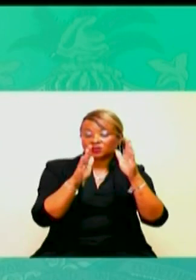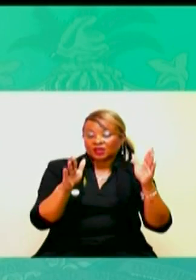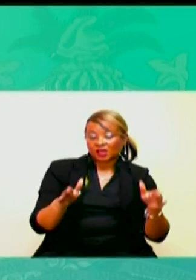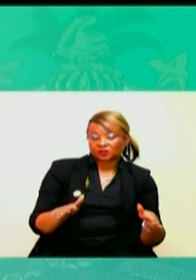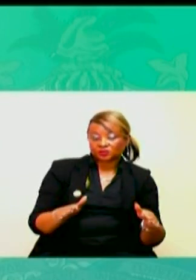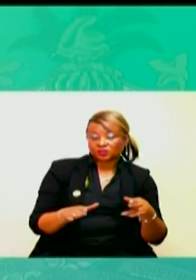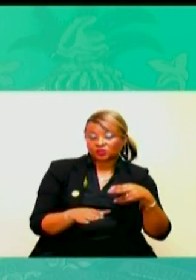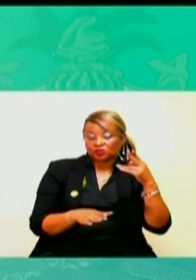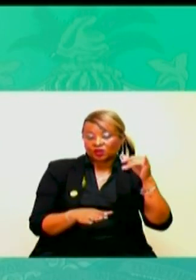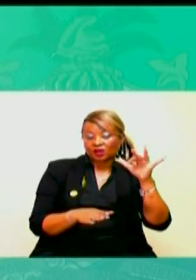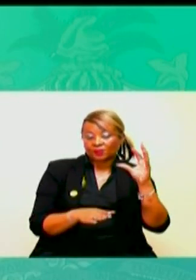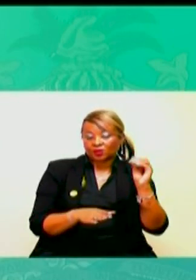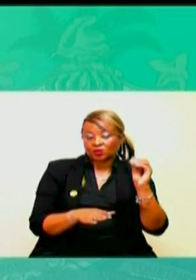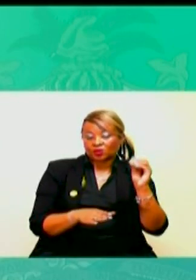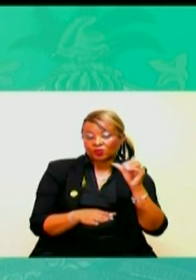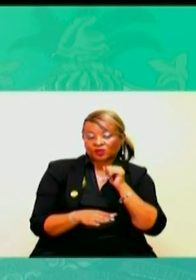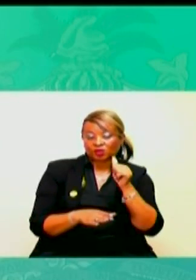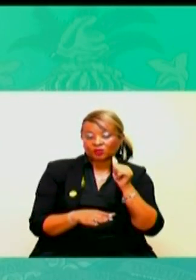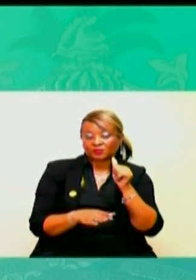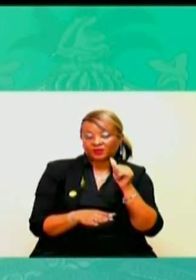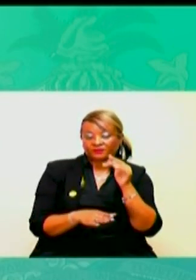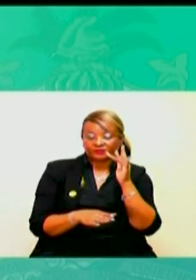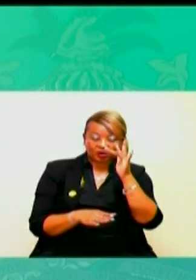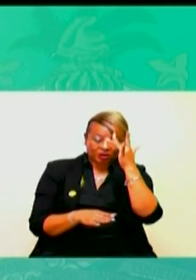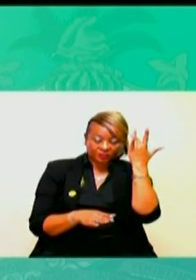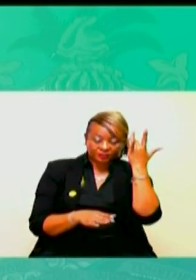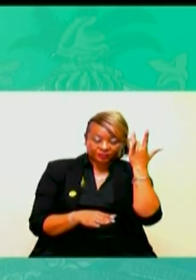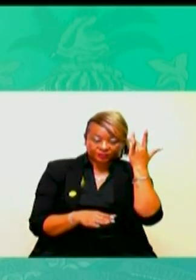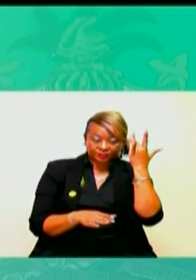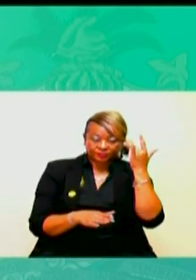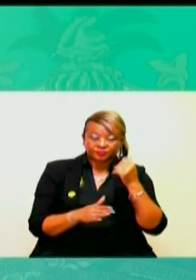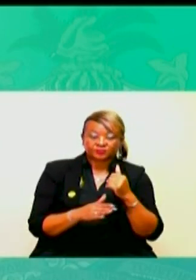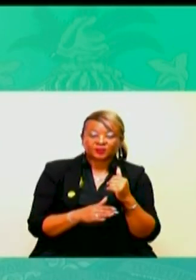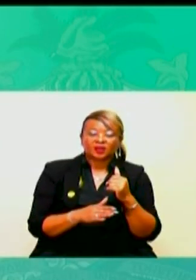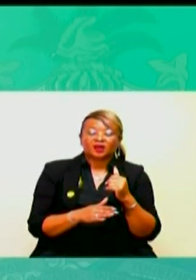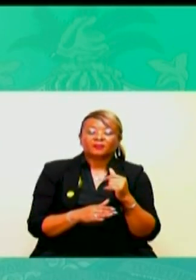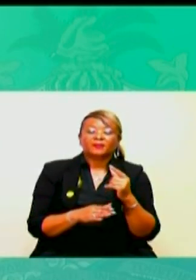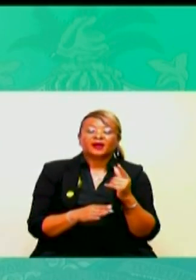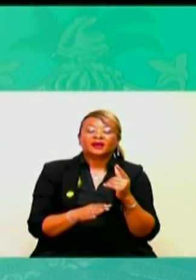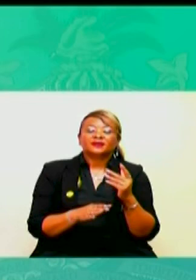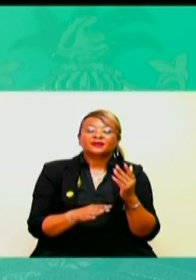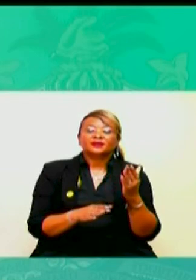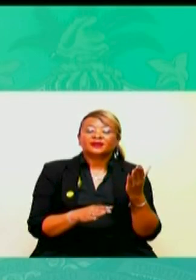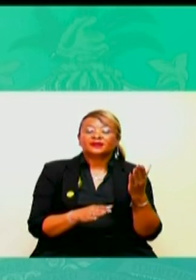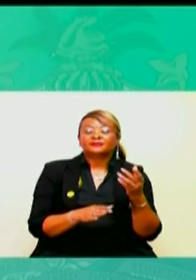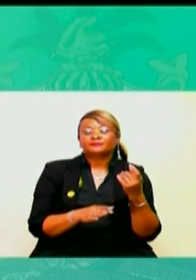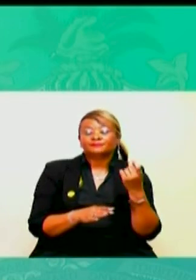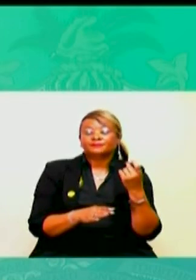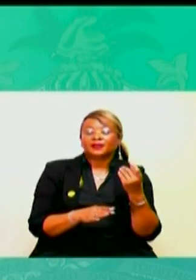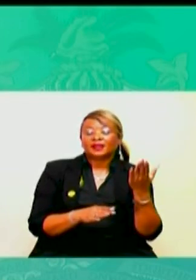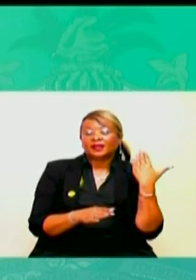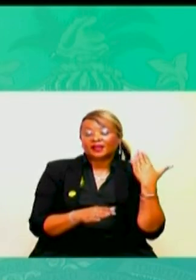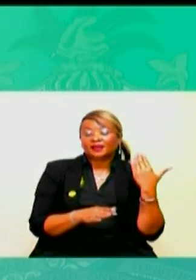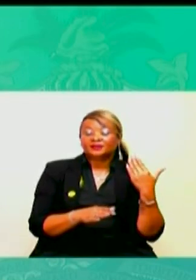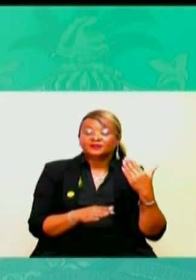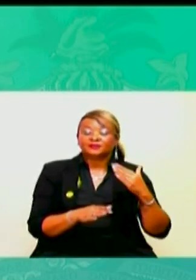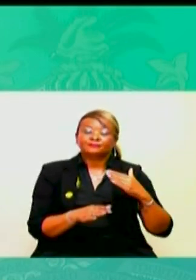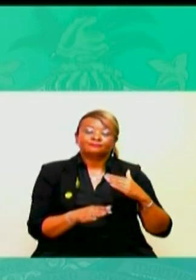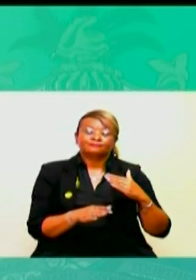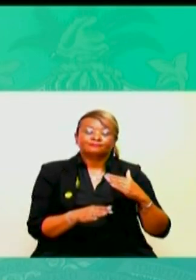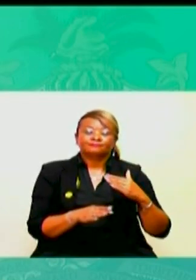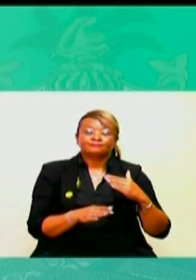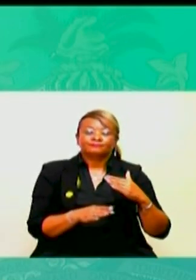North Abaco will not be forgotten. In my latest communication, I would have pledged my commitment